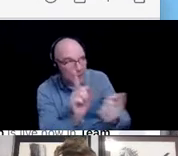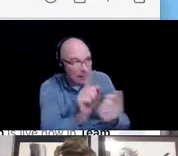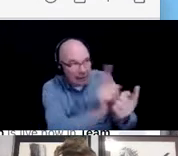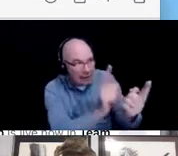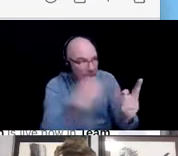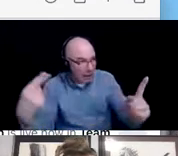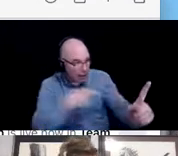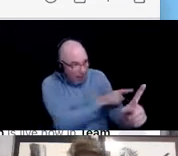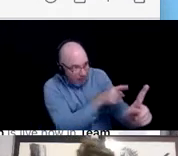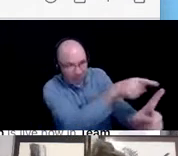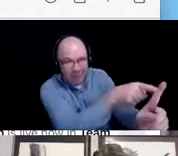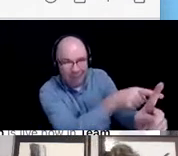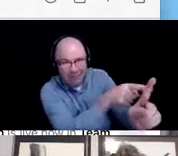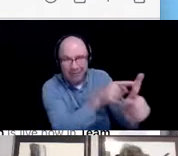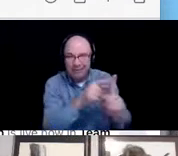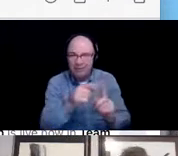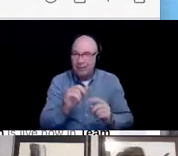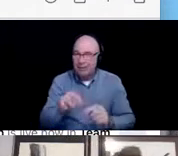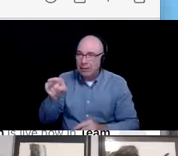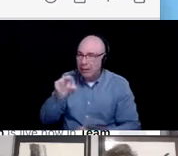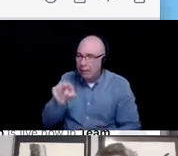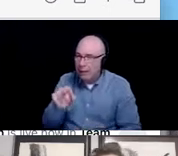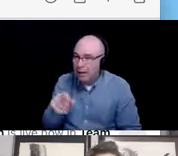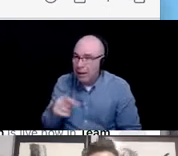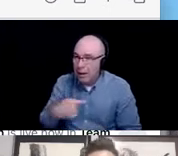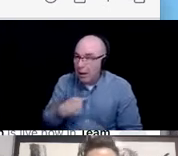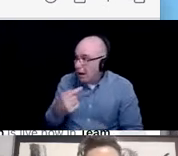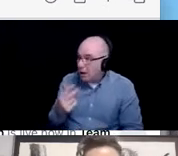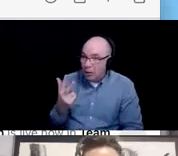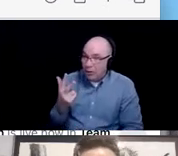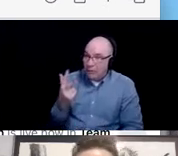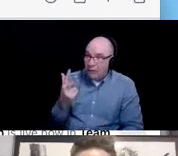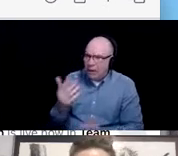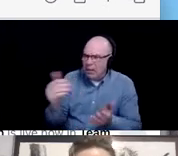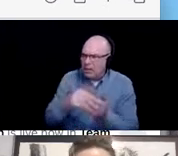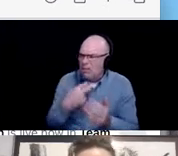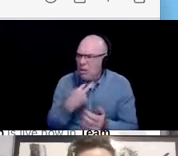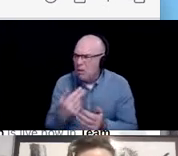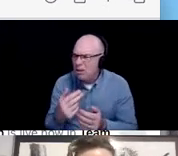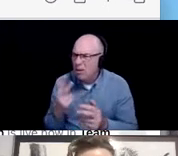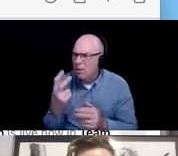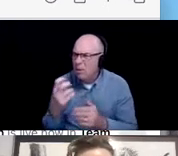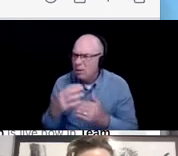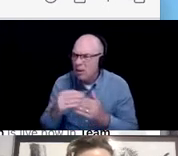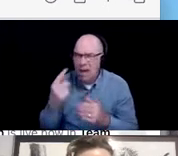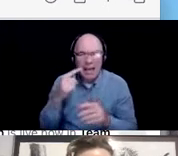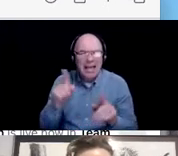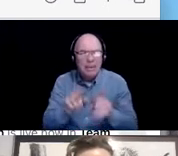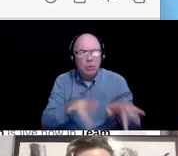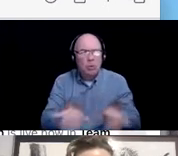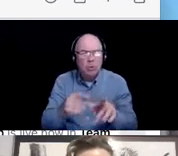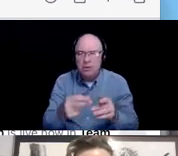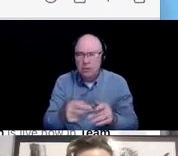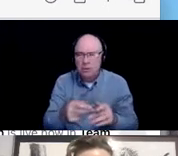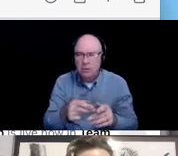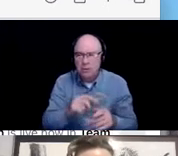connector, and you guys, now I'm like, $300? I would have done anything. This event, and